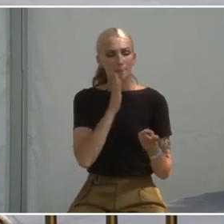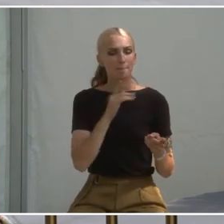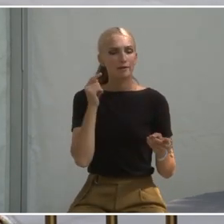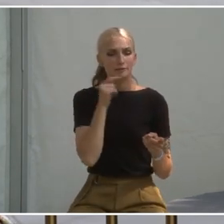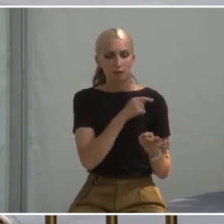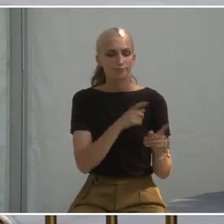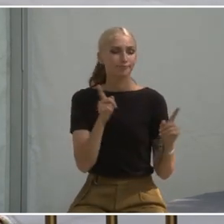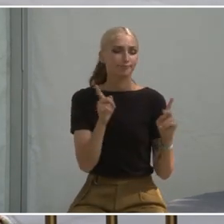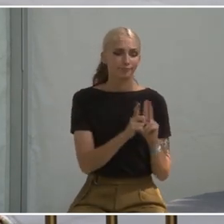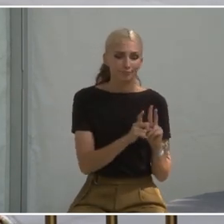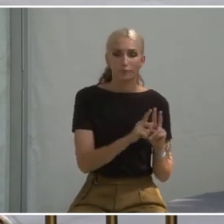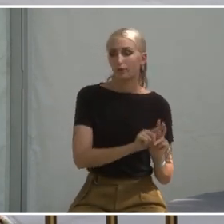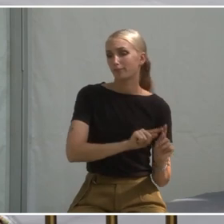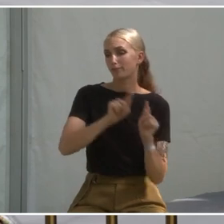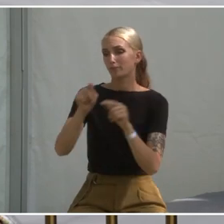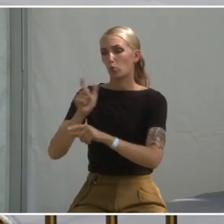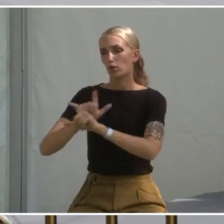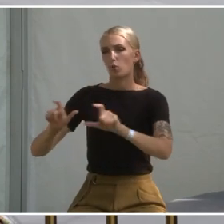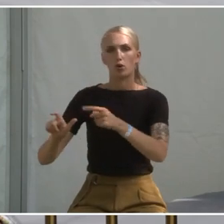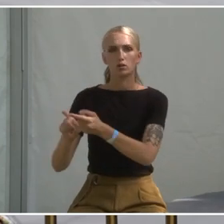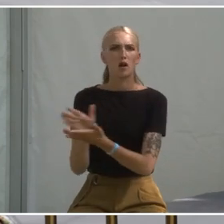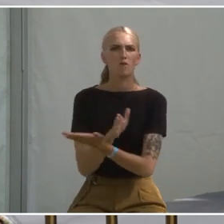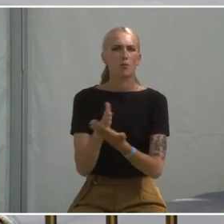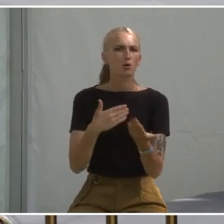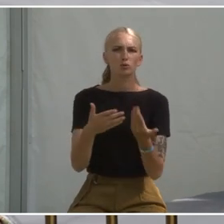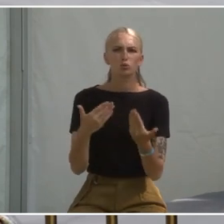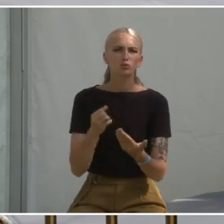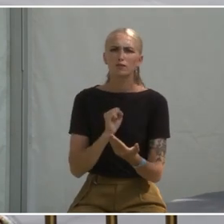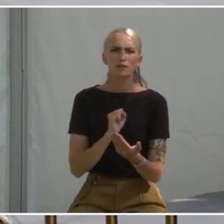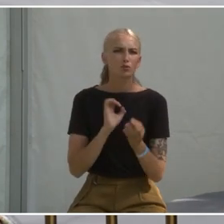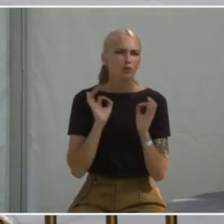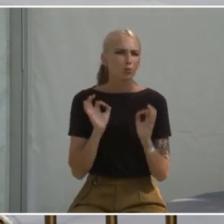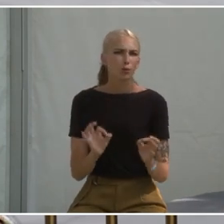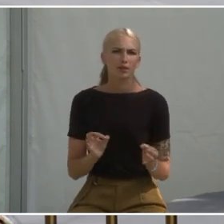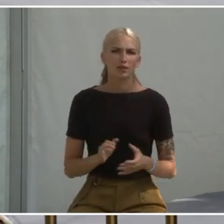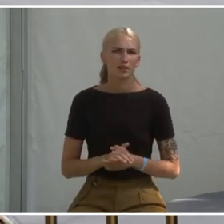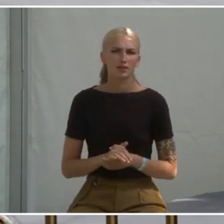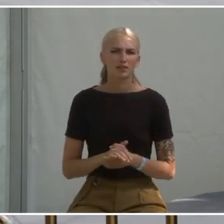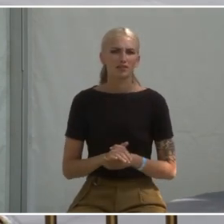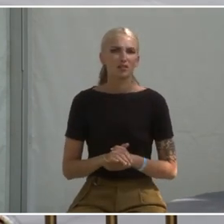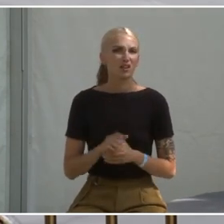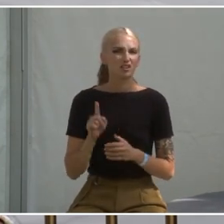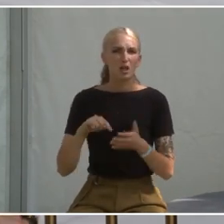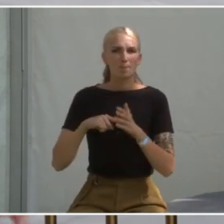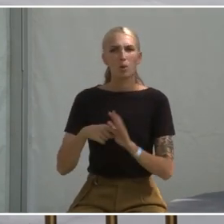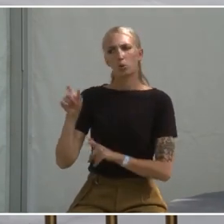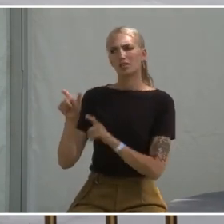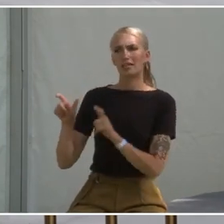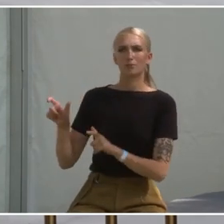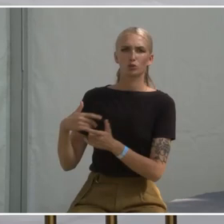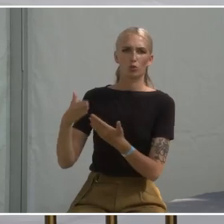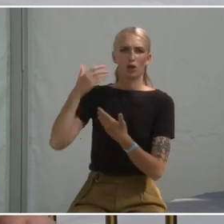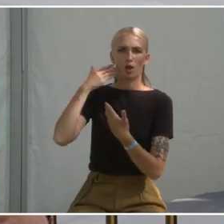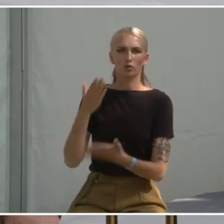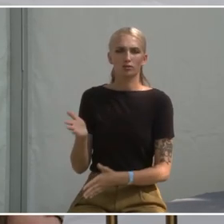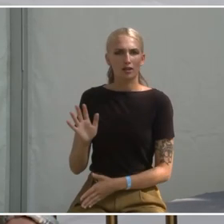to university and don't speak to anybody. And that's not the peers, it's the system. And I think